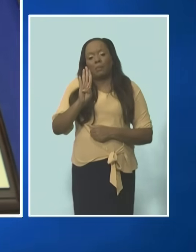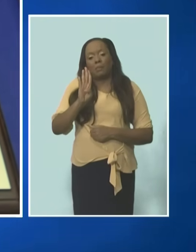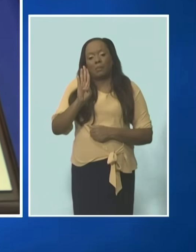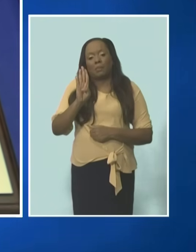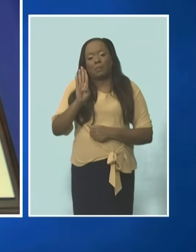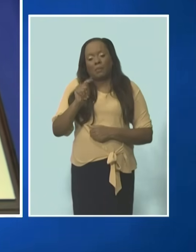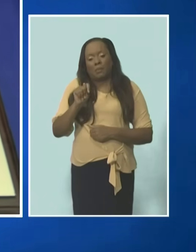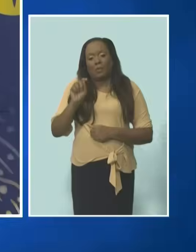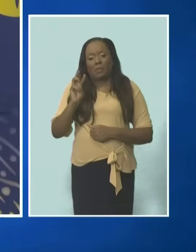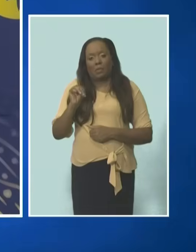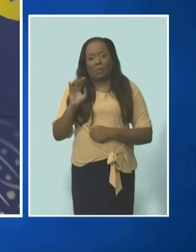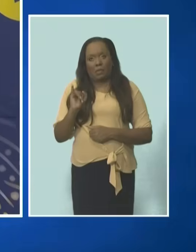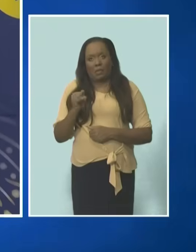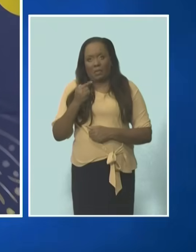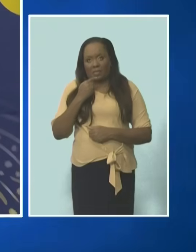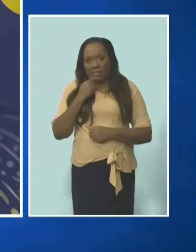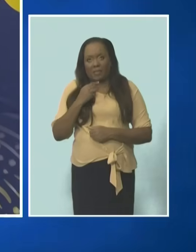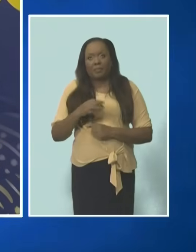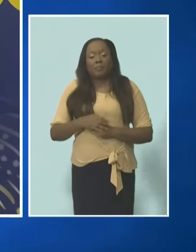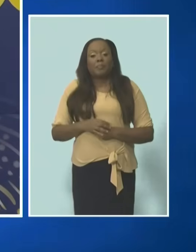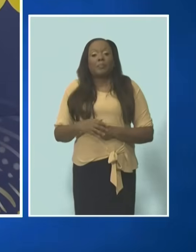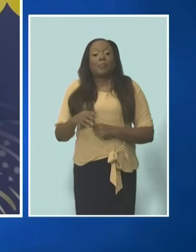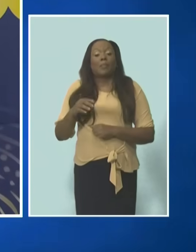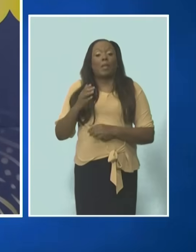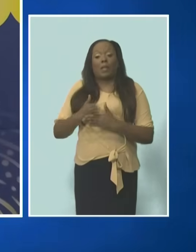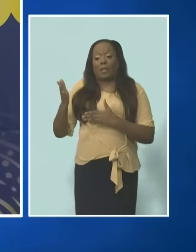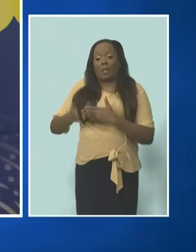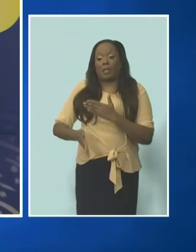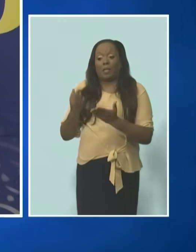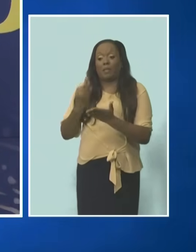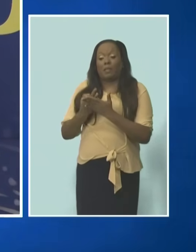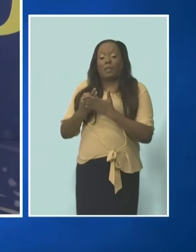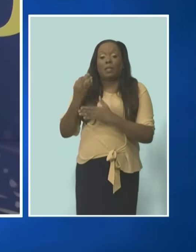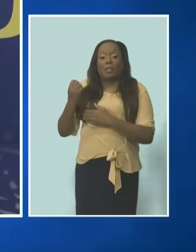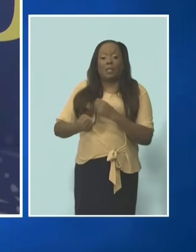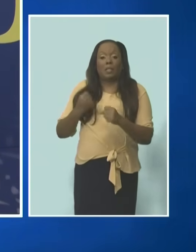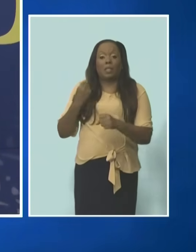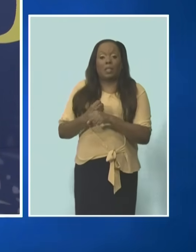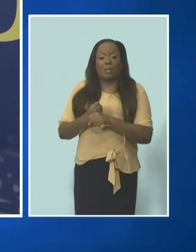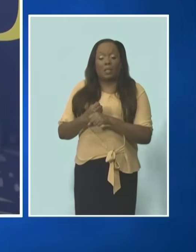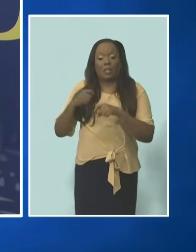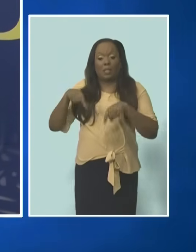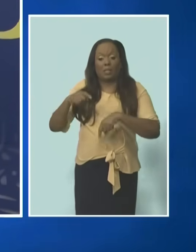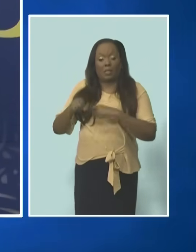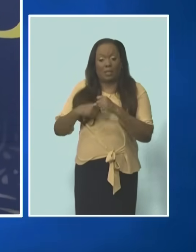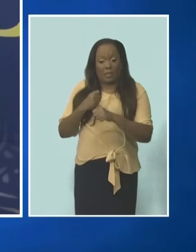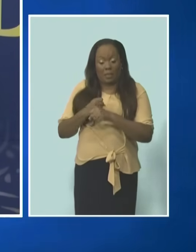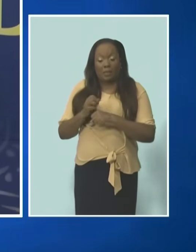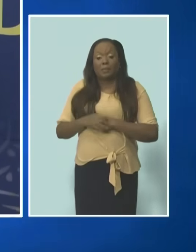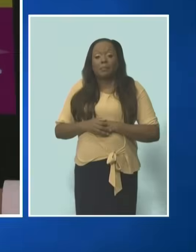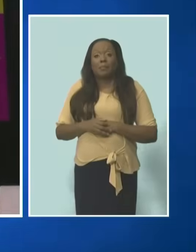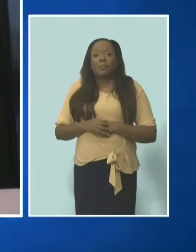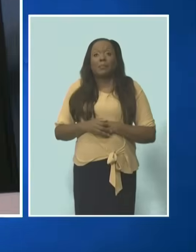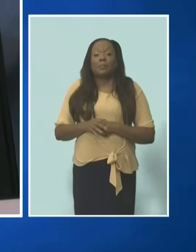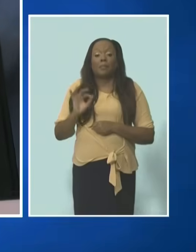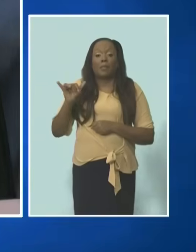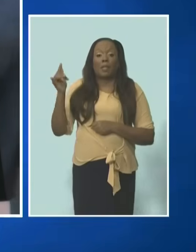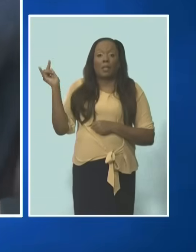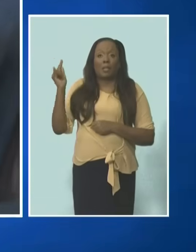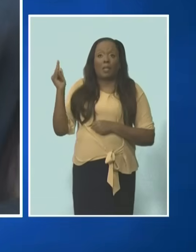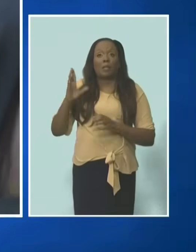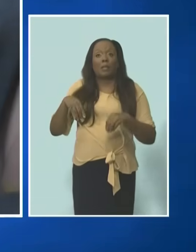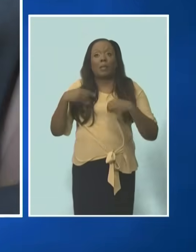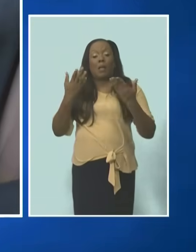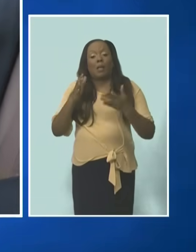Andrea Franklin, says at the end of the financial year ending March 2025, InterCaribbean Airways contributed just